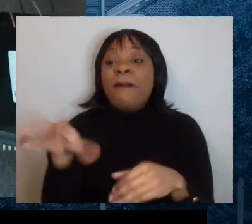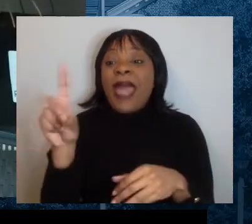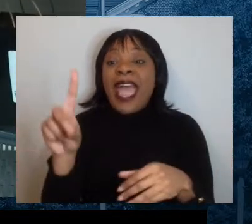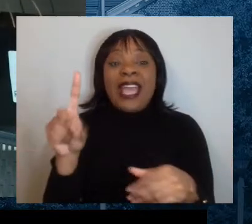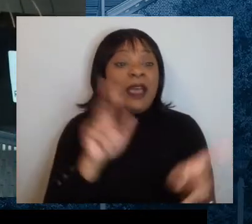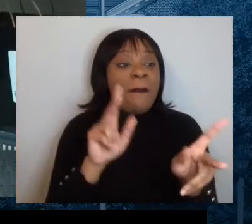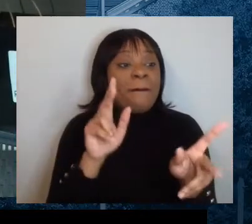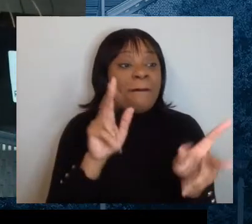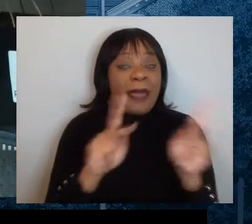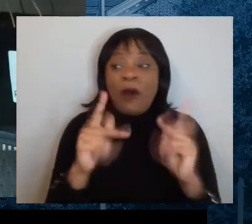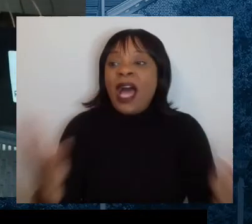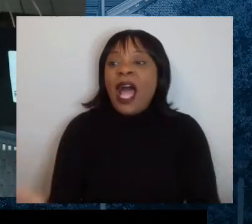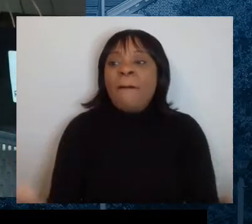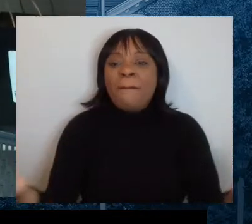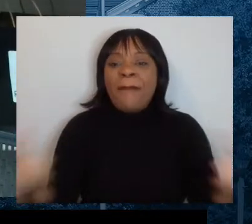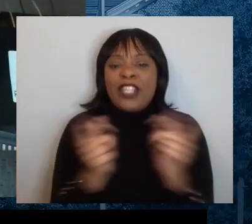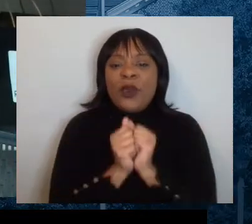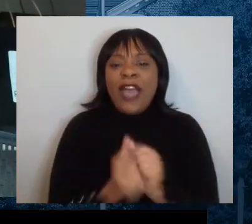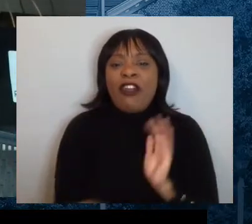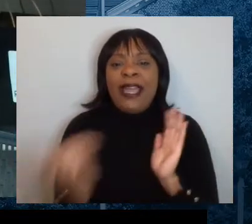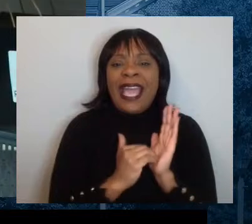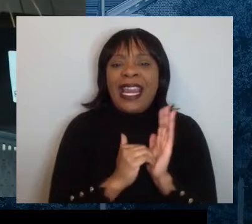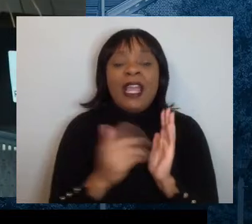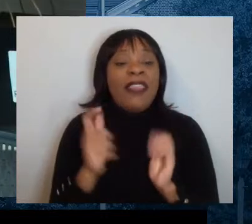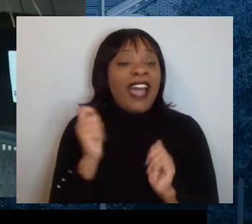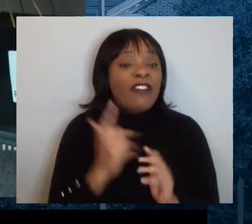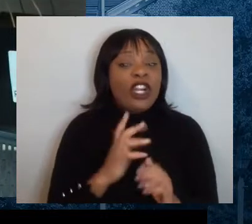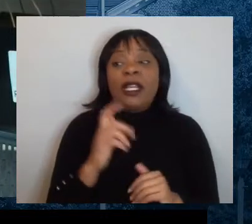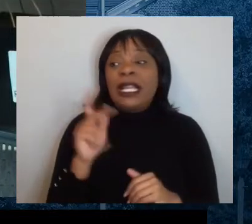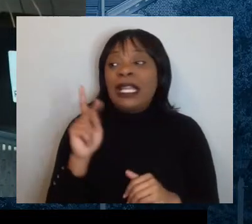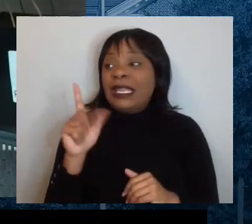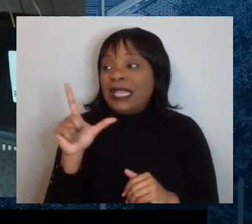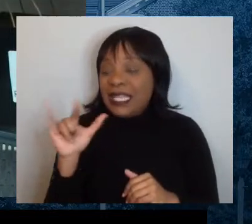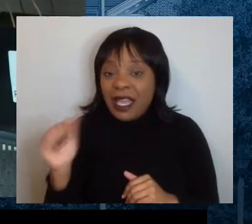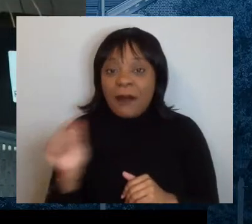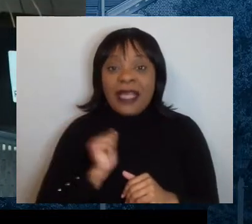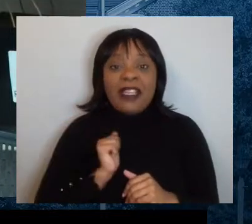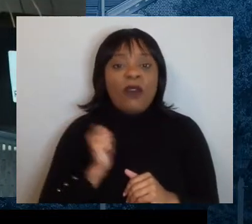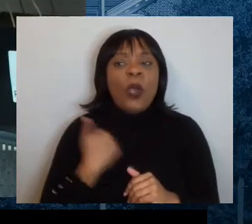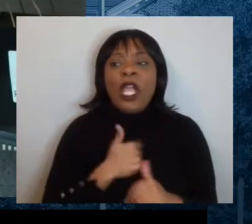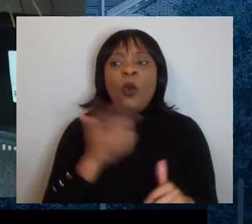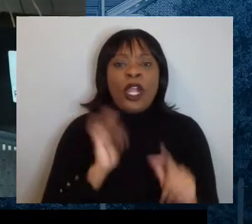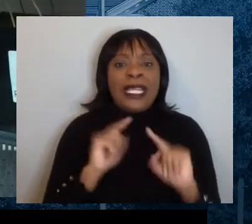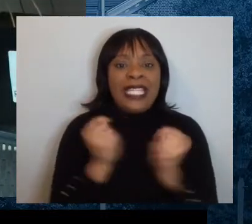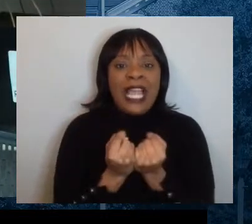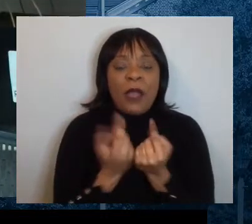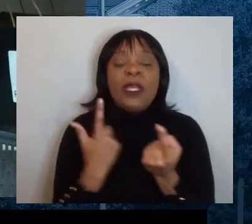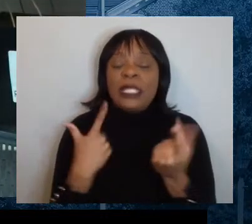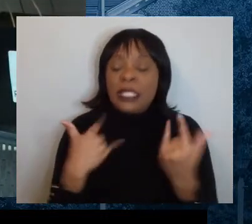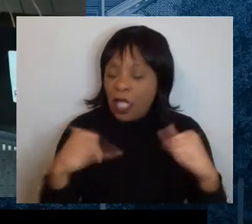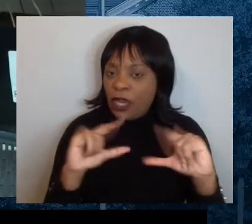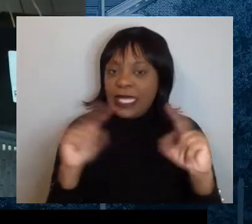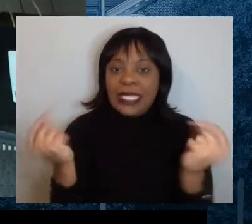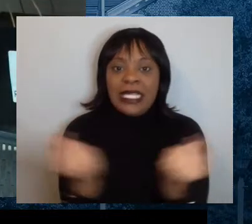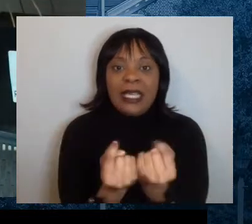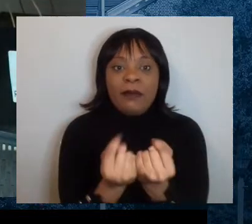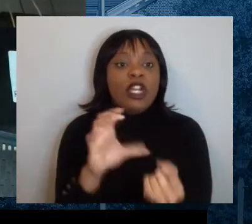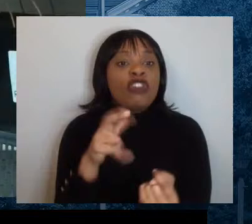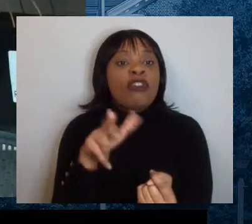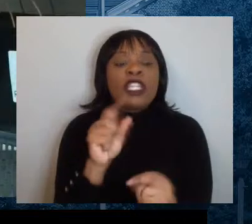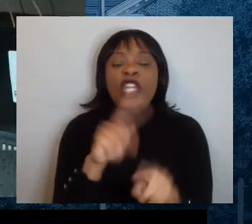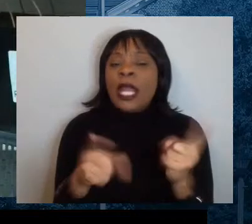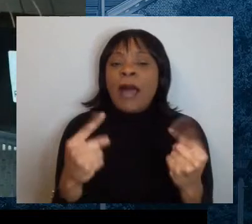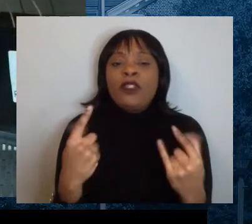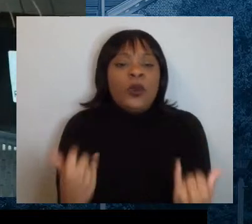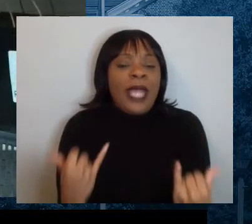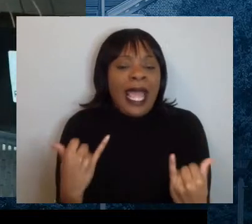Lisa and I. Like, we were a team, and you know, in a very real sense, we still are. Chris Kuhn can't be with us today. He is in